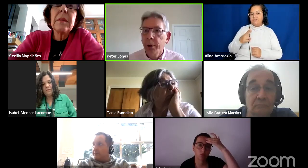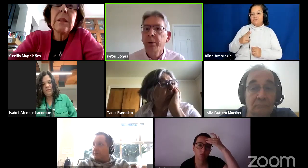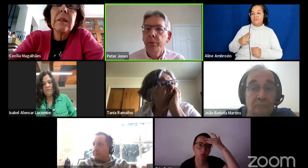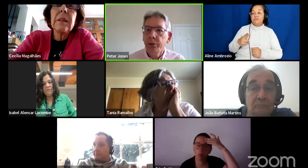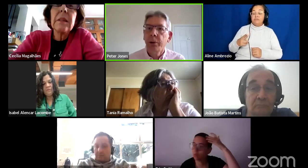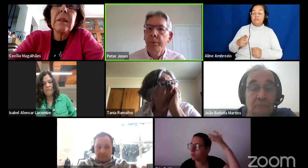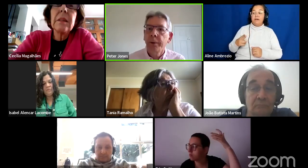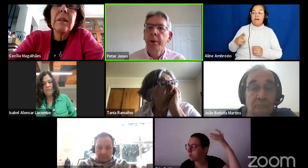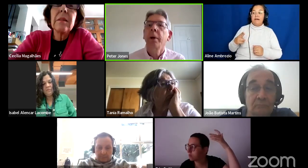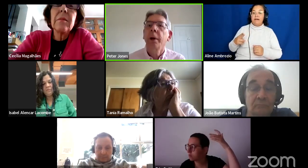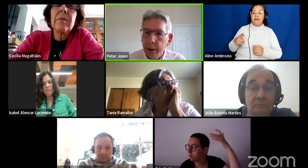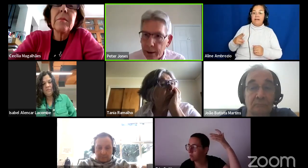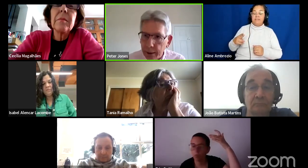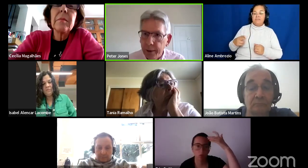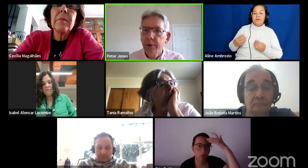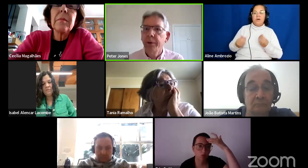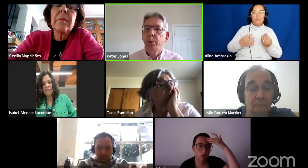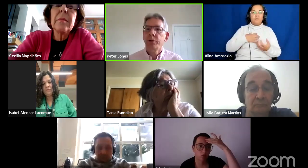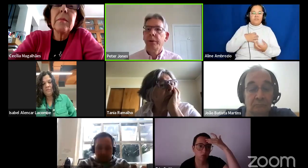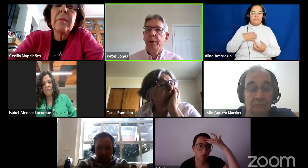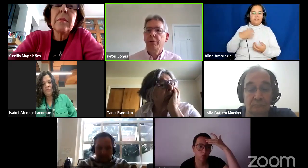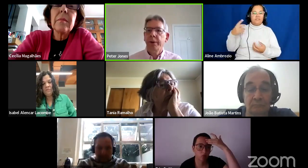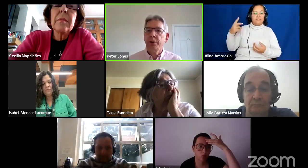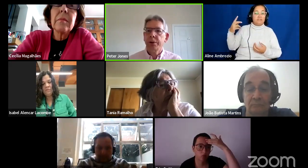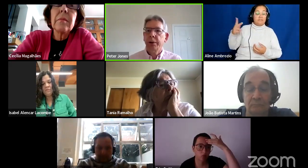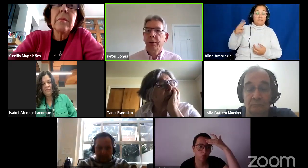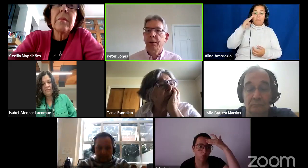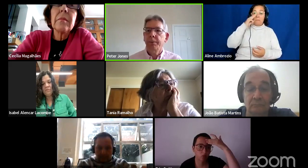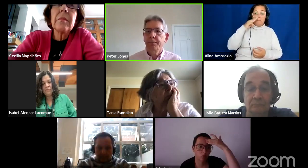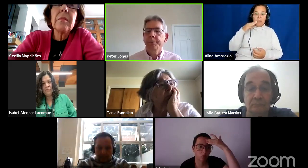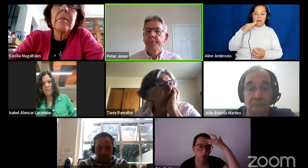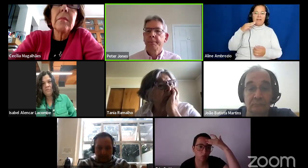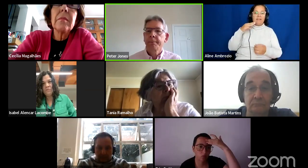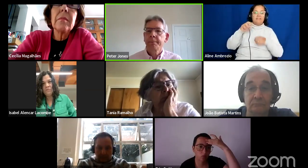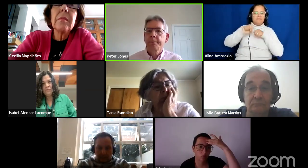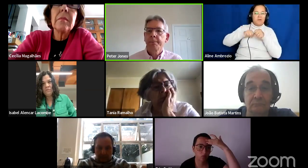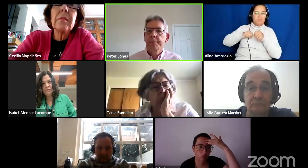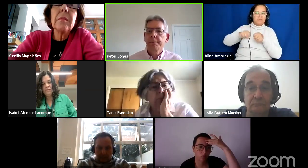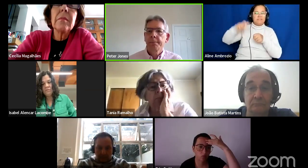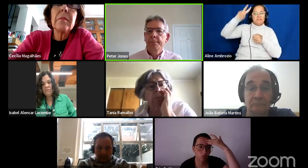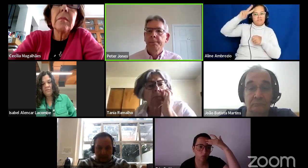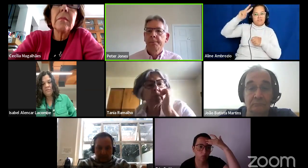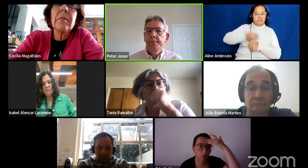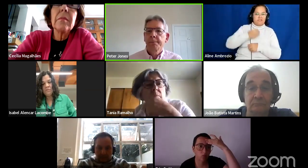precisely these problems. So I thank you very much for that. Very interesting indeed.